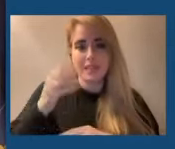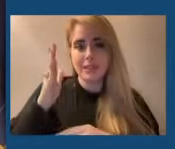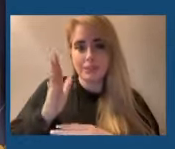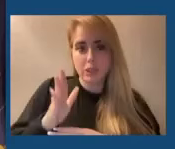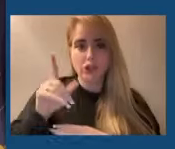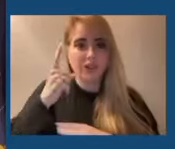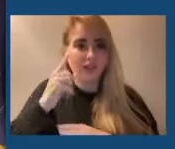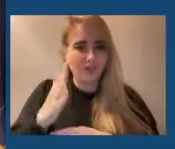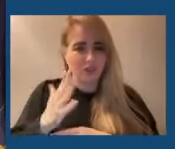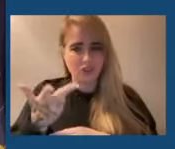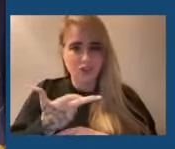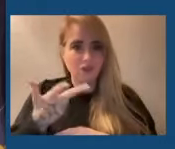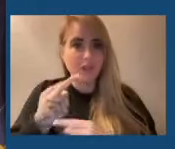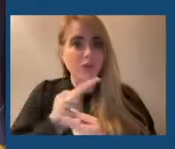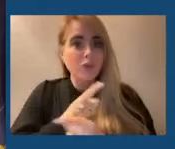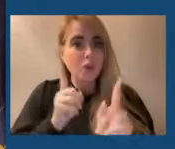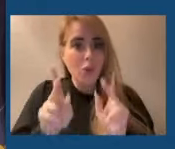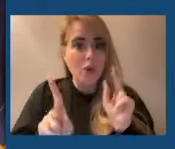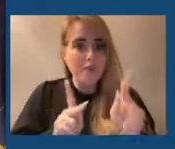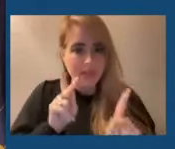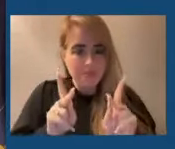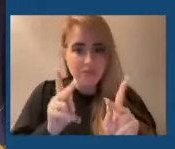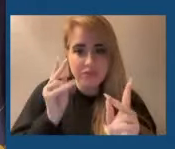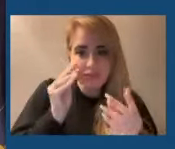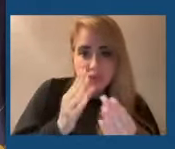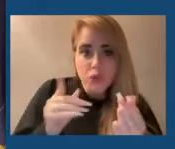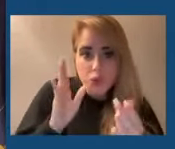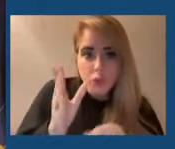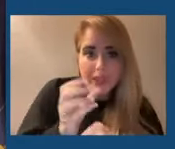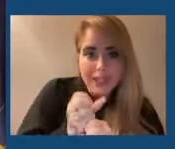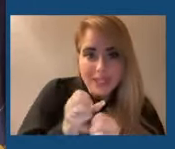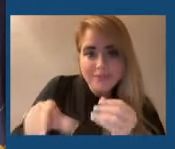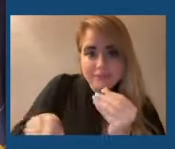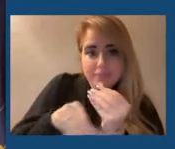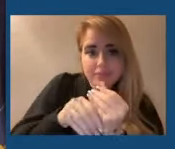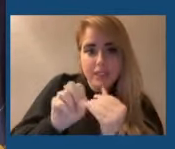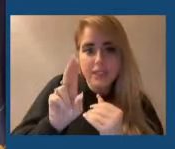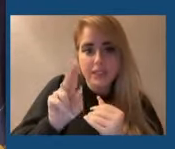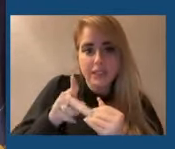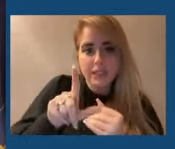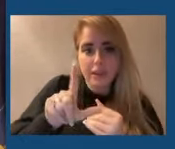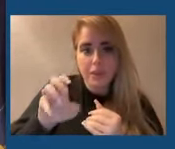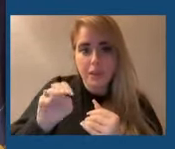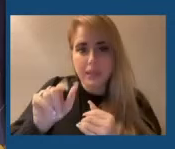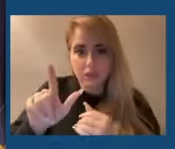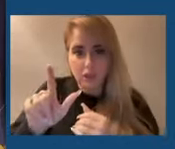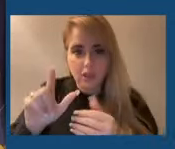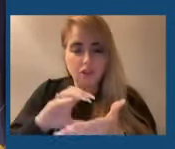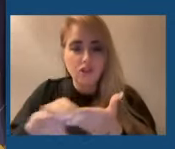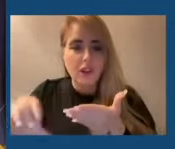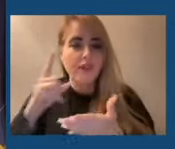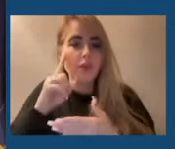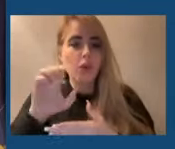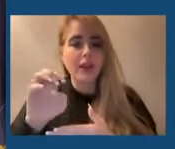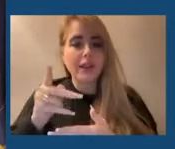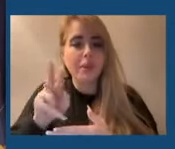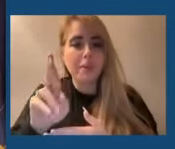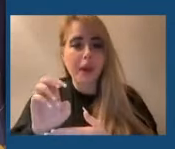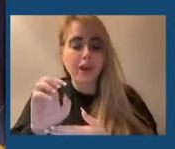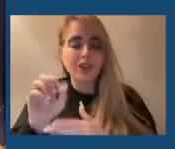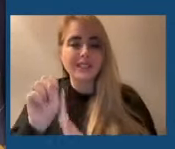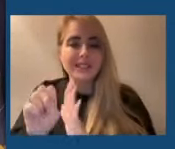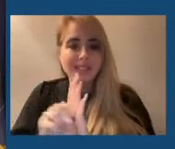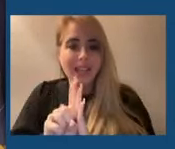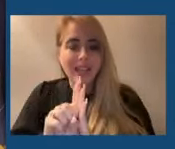tell people that they were getting a supplemental check for the Empire State Child Tax Credit. We